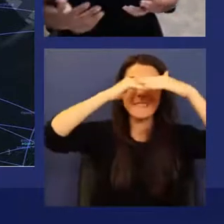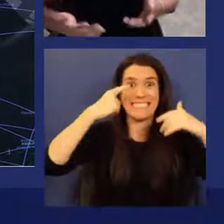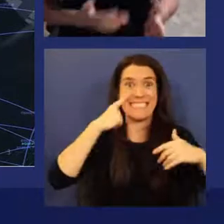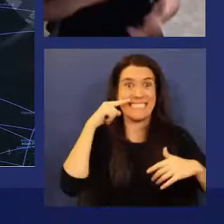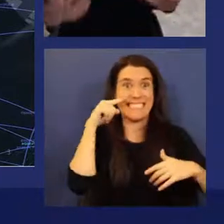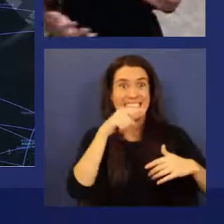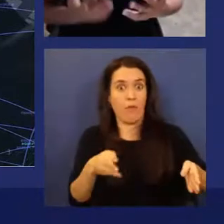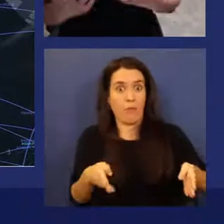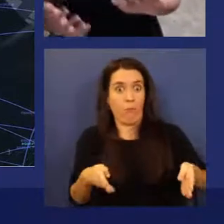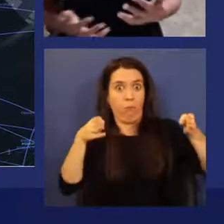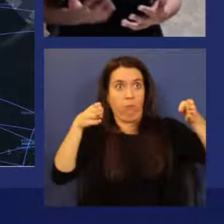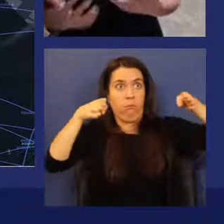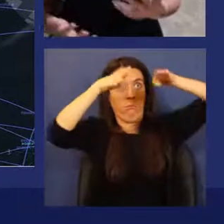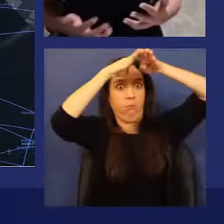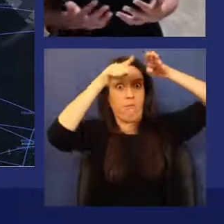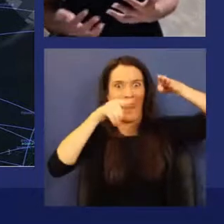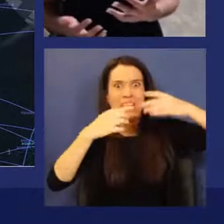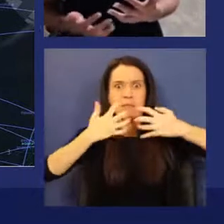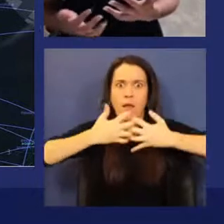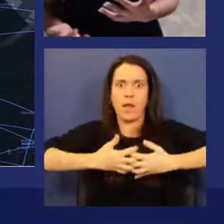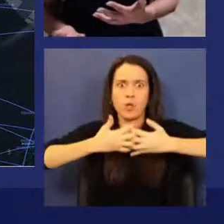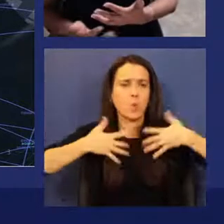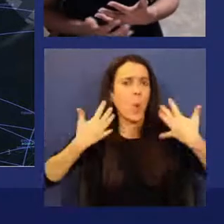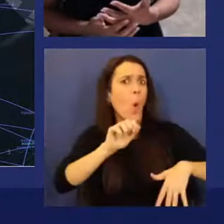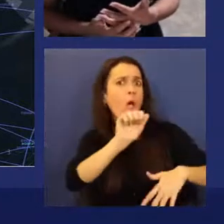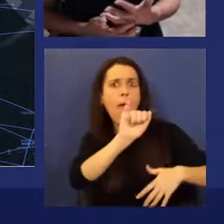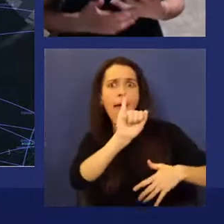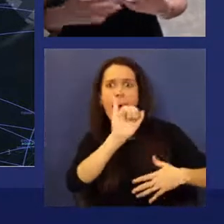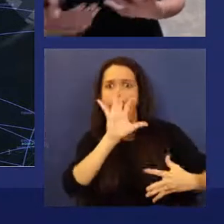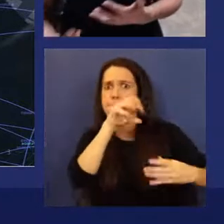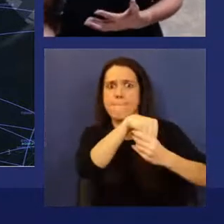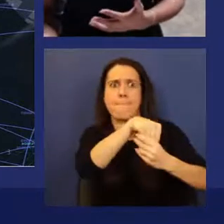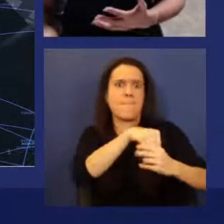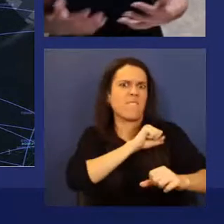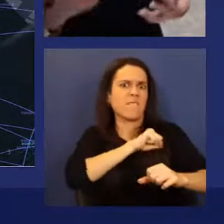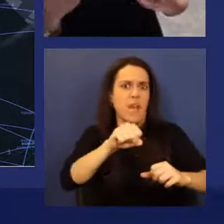one of the industries where AI is being adopted much faster.